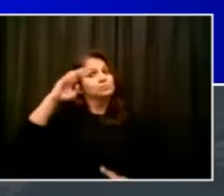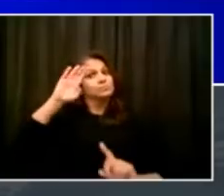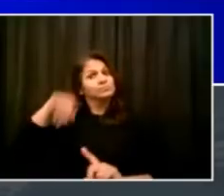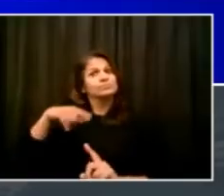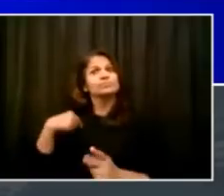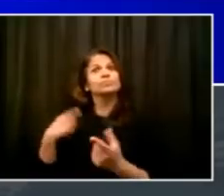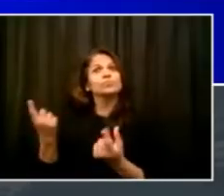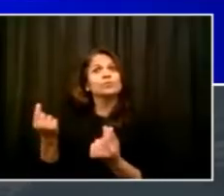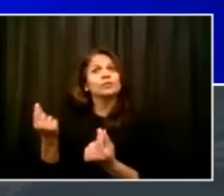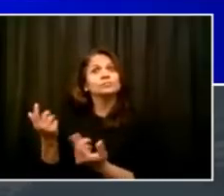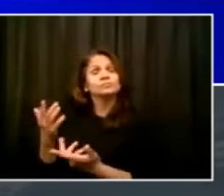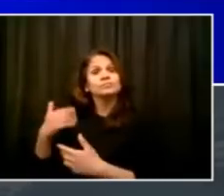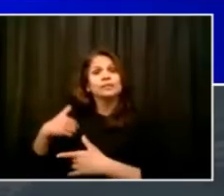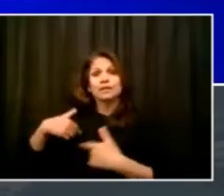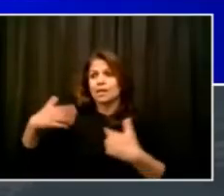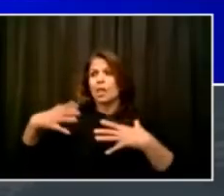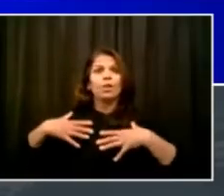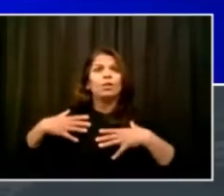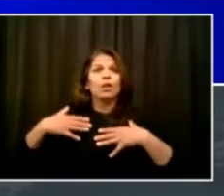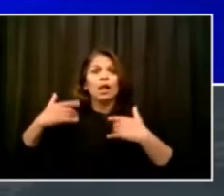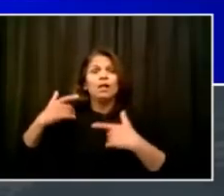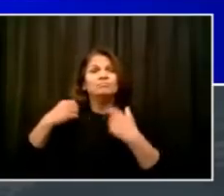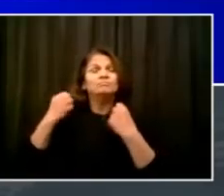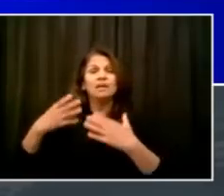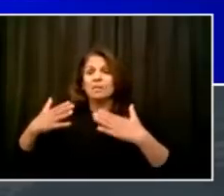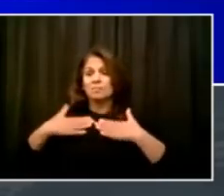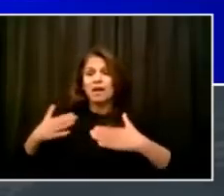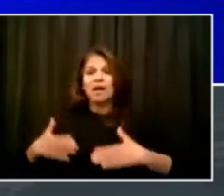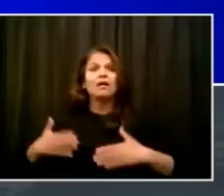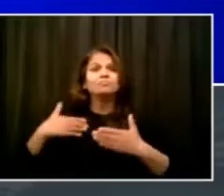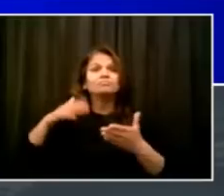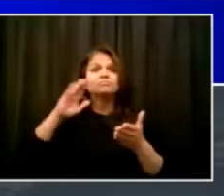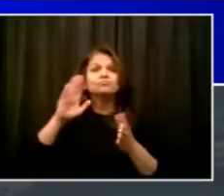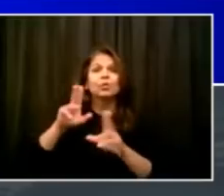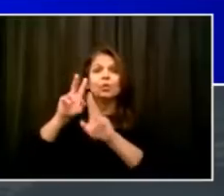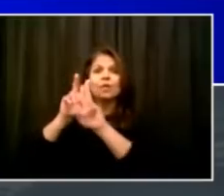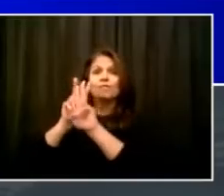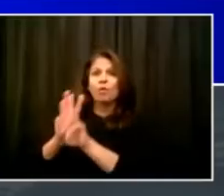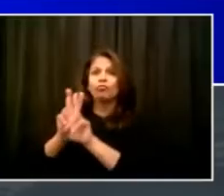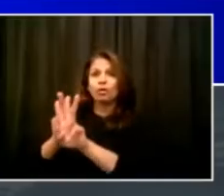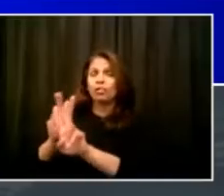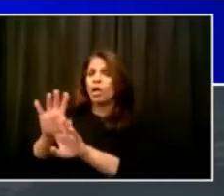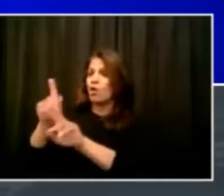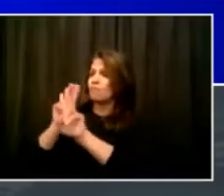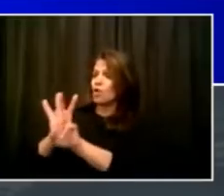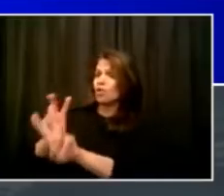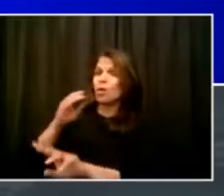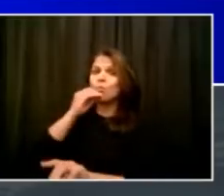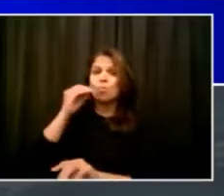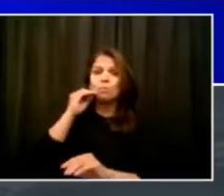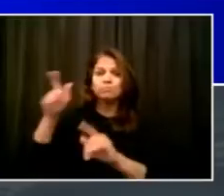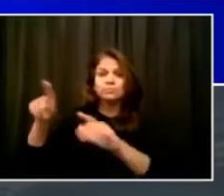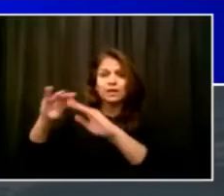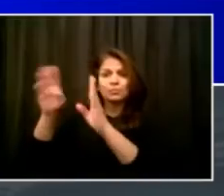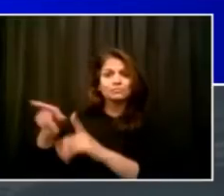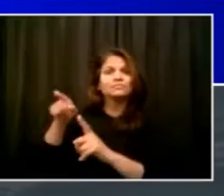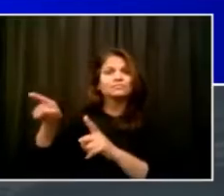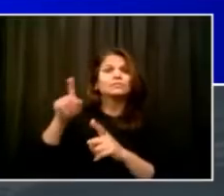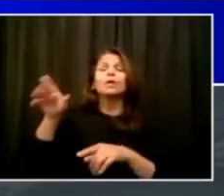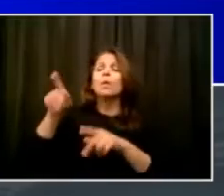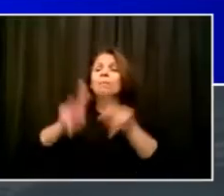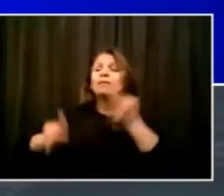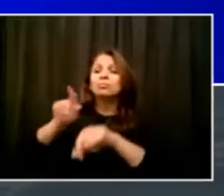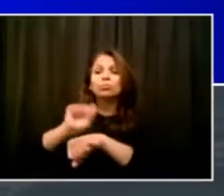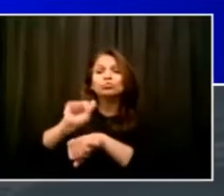well. The folks at the medical examiner's office who do such important work, again, often unsung heroes, and we thank them